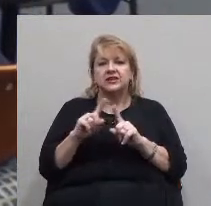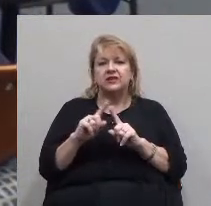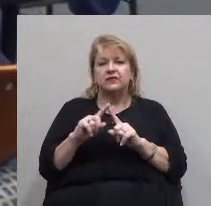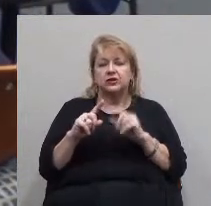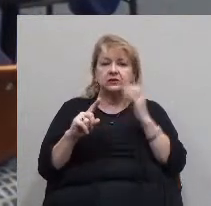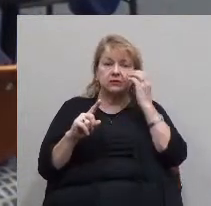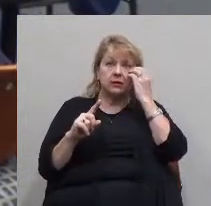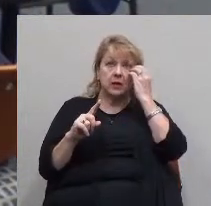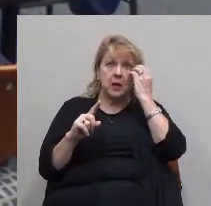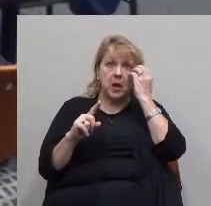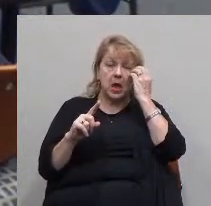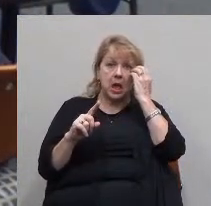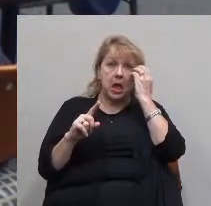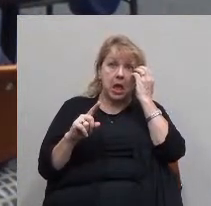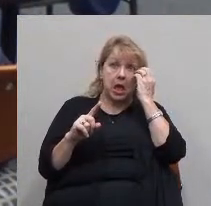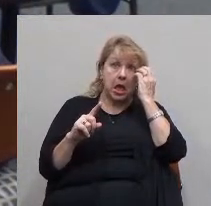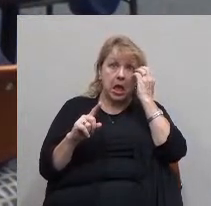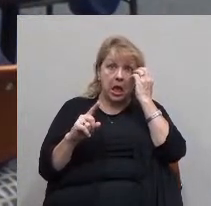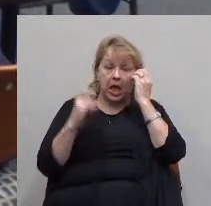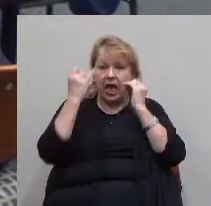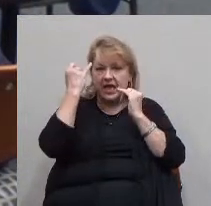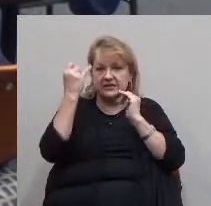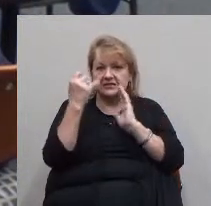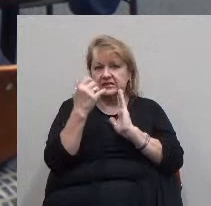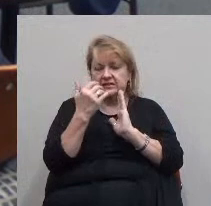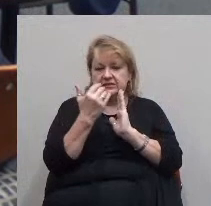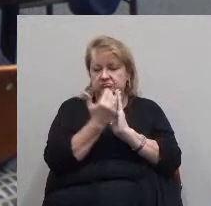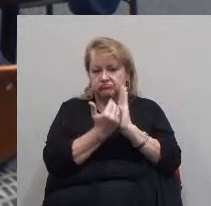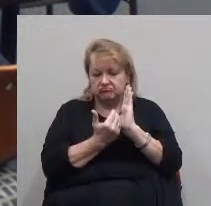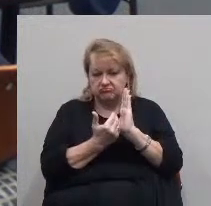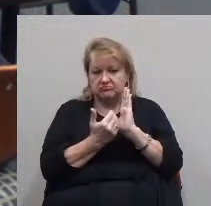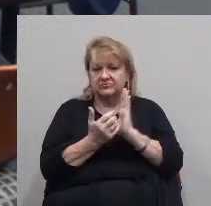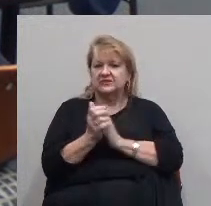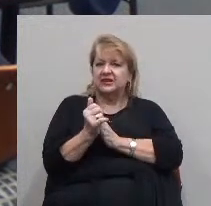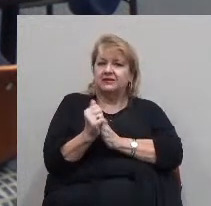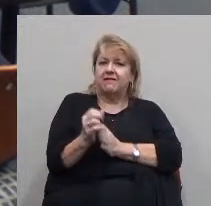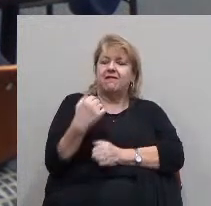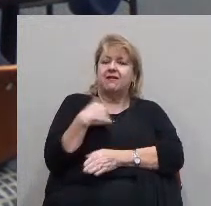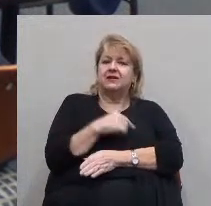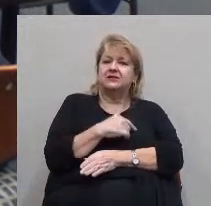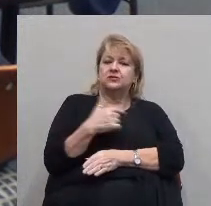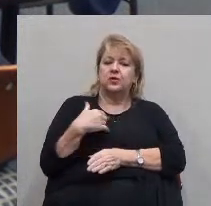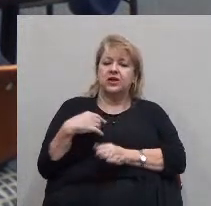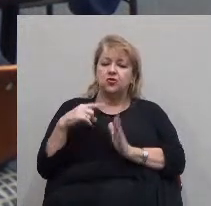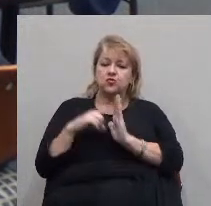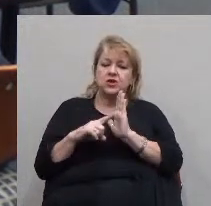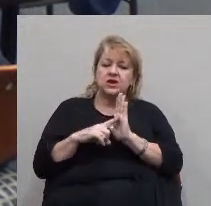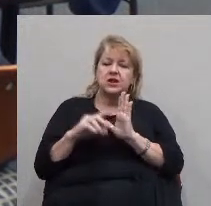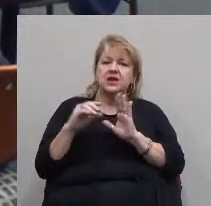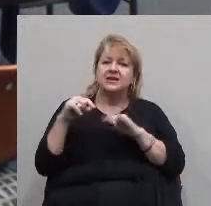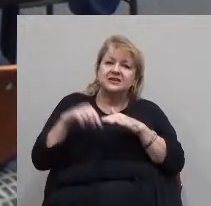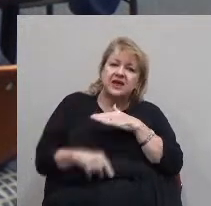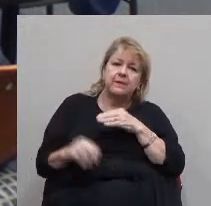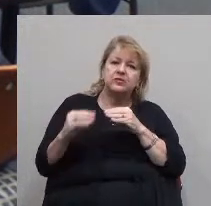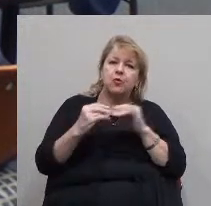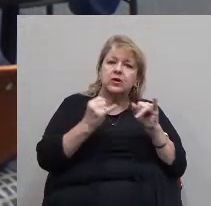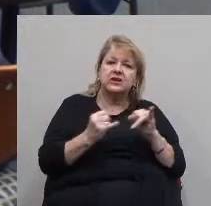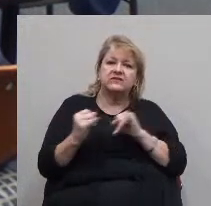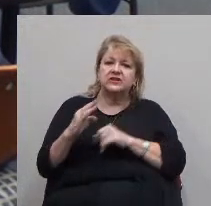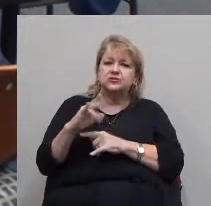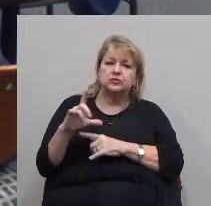it'll guide us. And so for those of us who want to go back and read more in-depth individual bills, we can